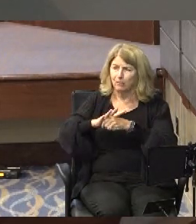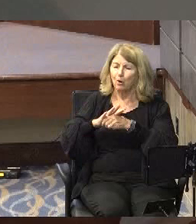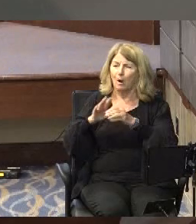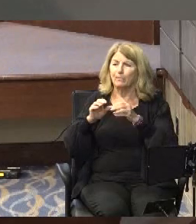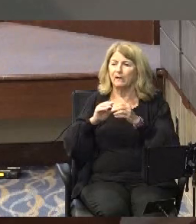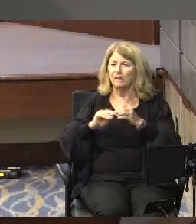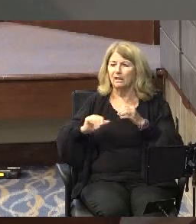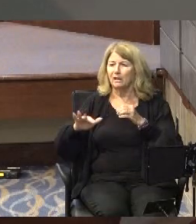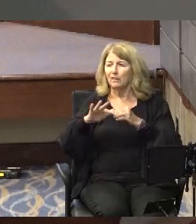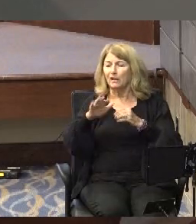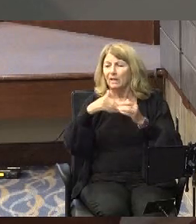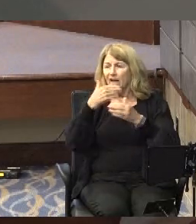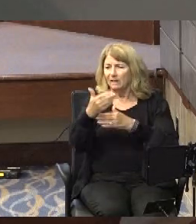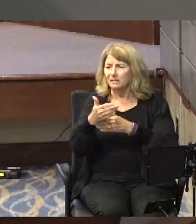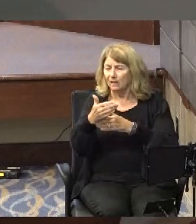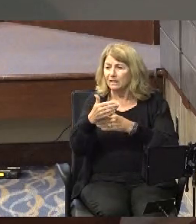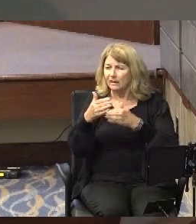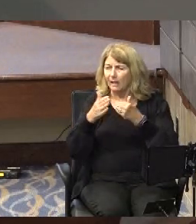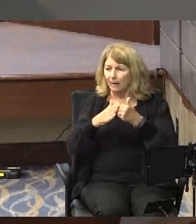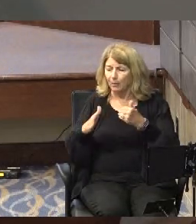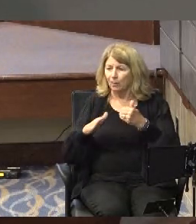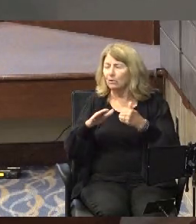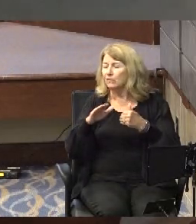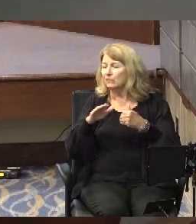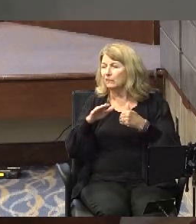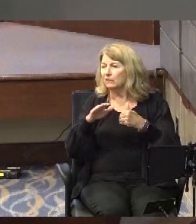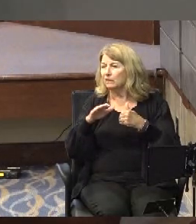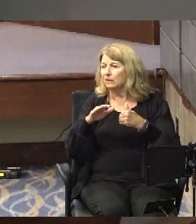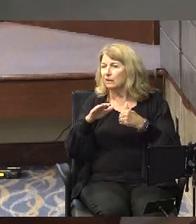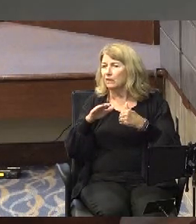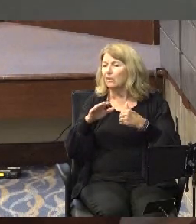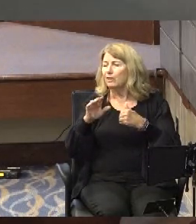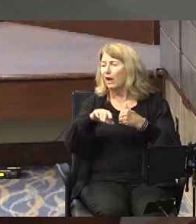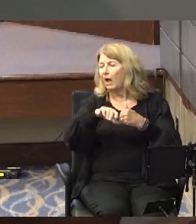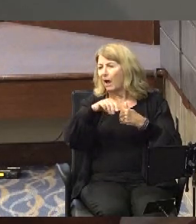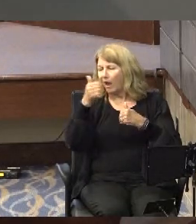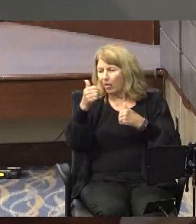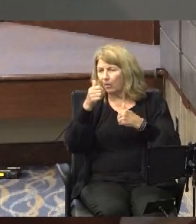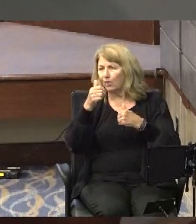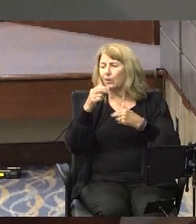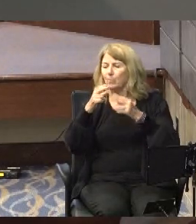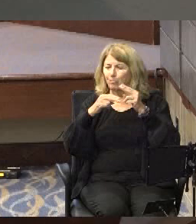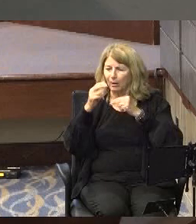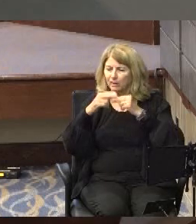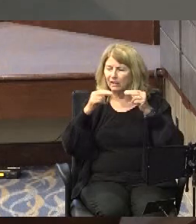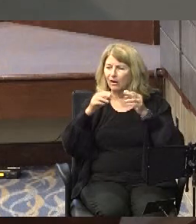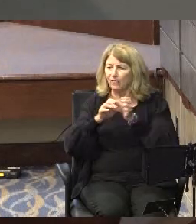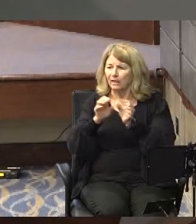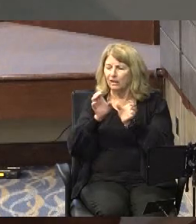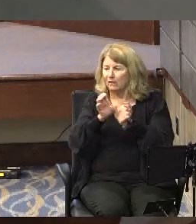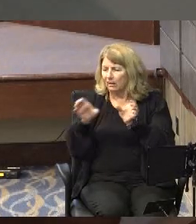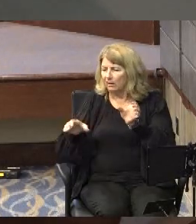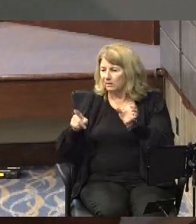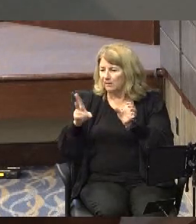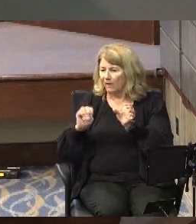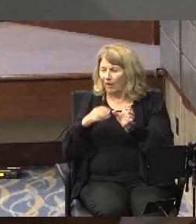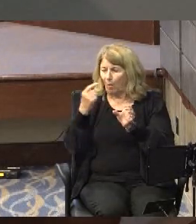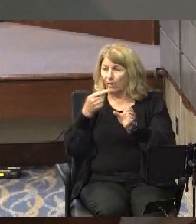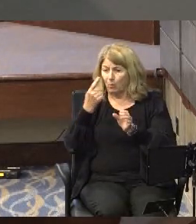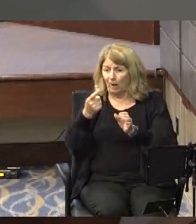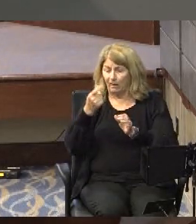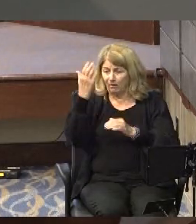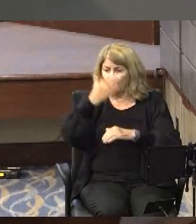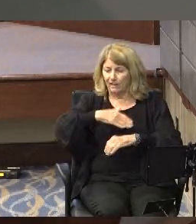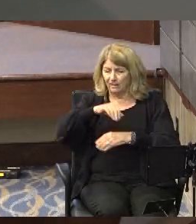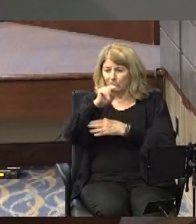at 329 North 29th and the other structure, which is the other structure on the side, and the only structure facing North 29th,